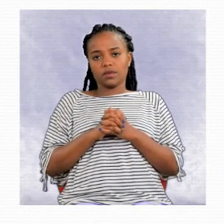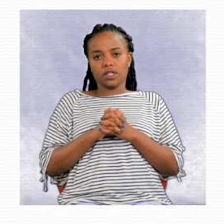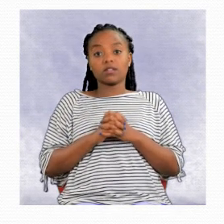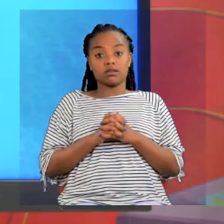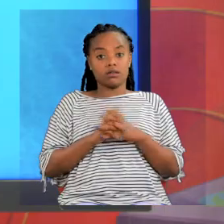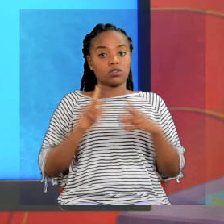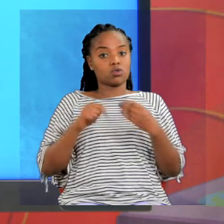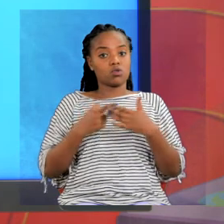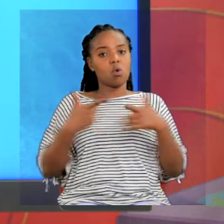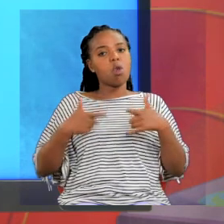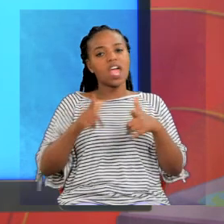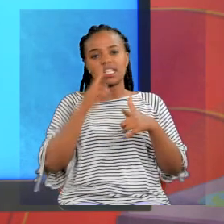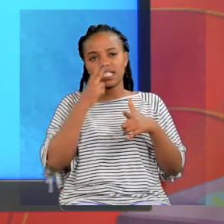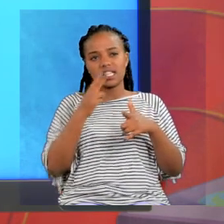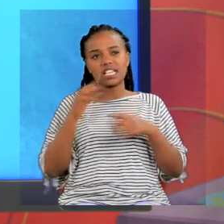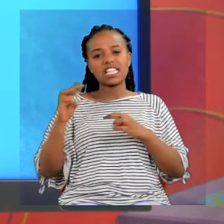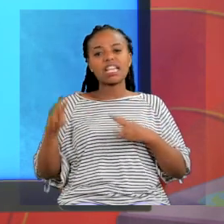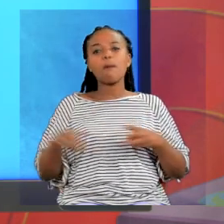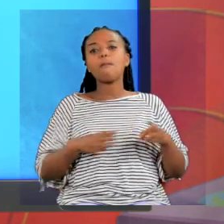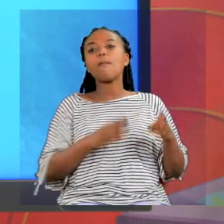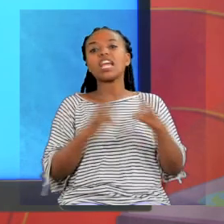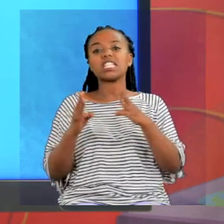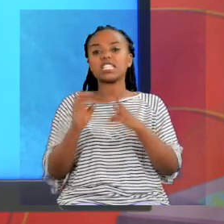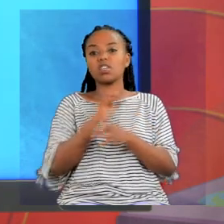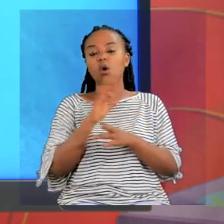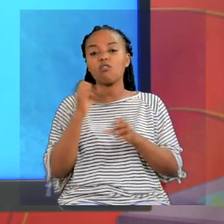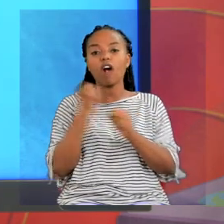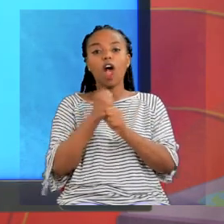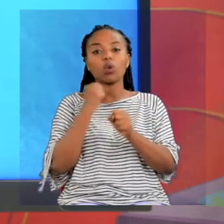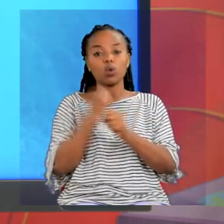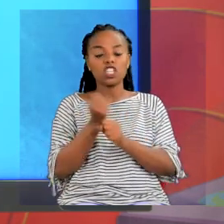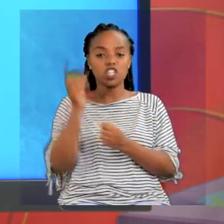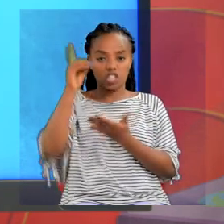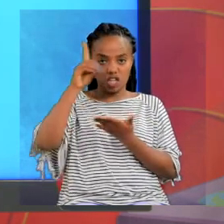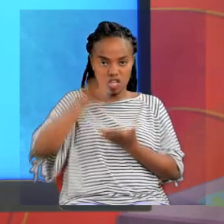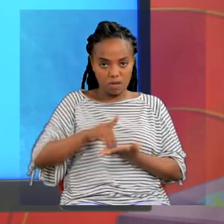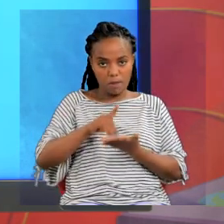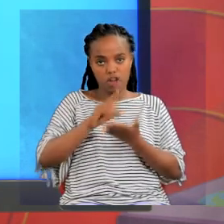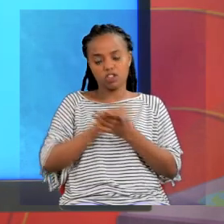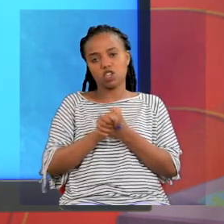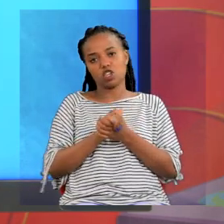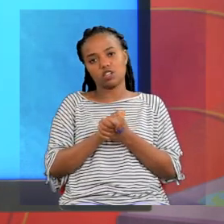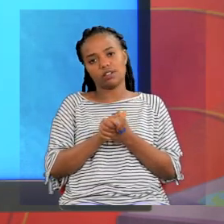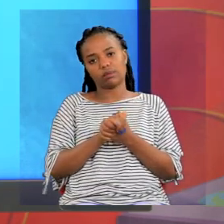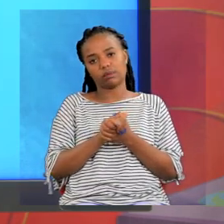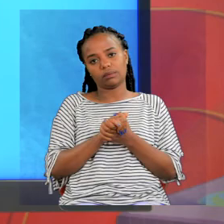So let's see the methods of calculating depreciation.